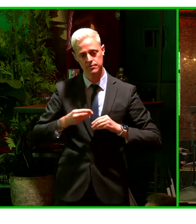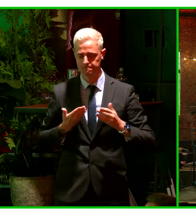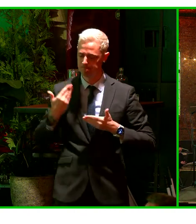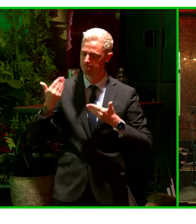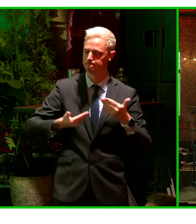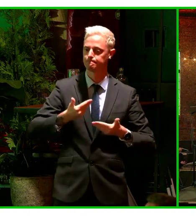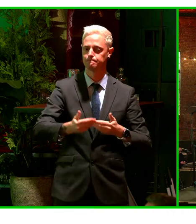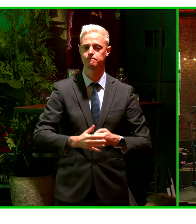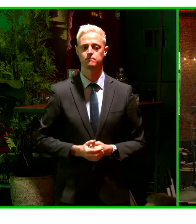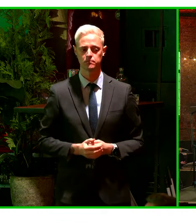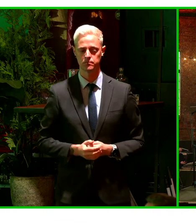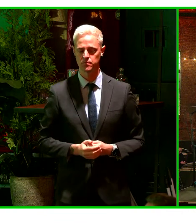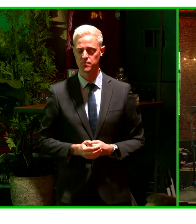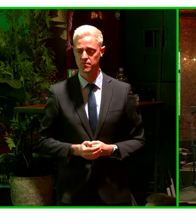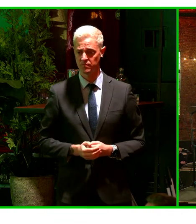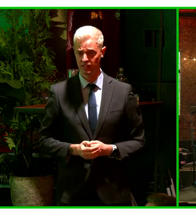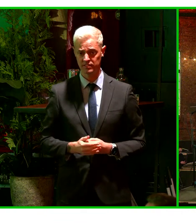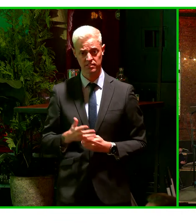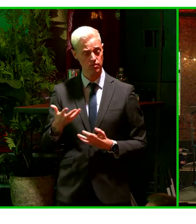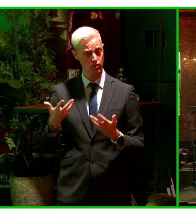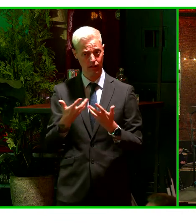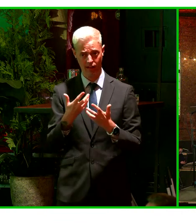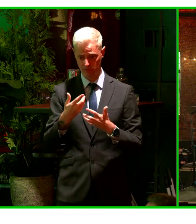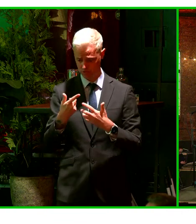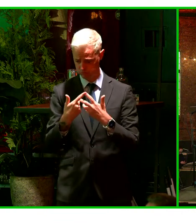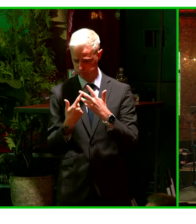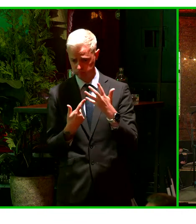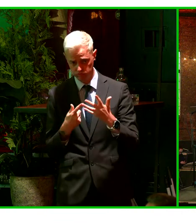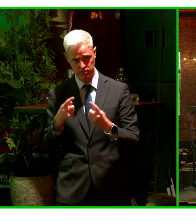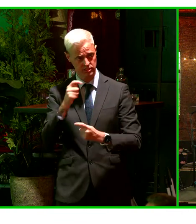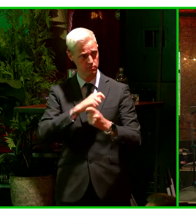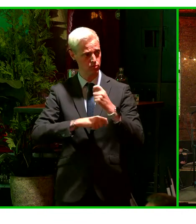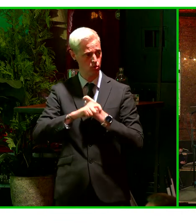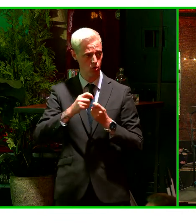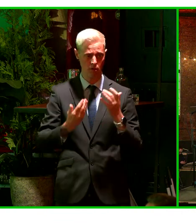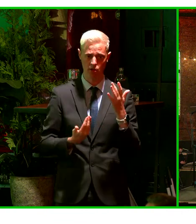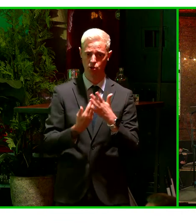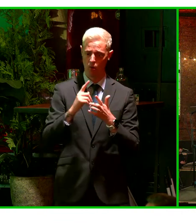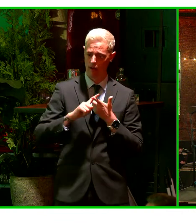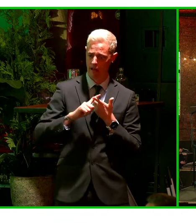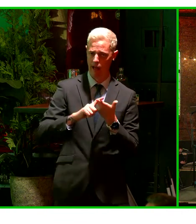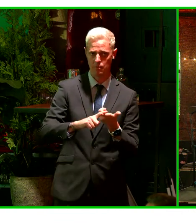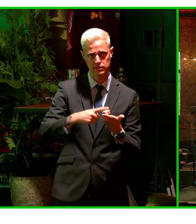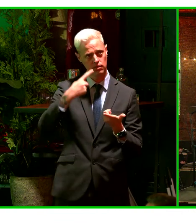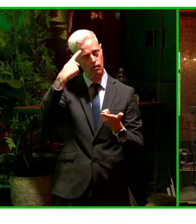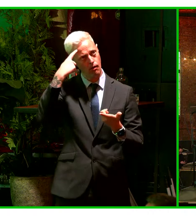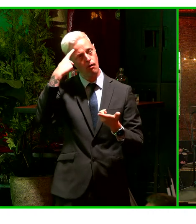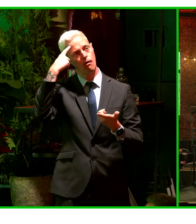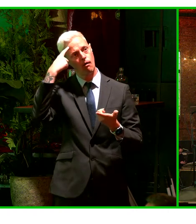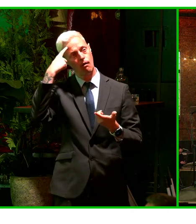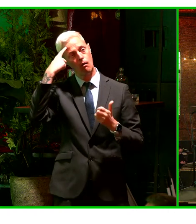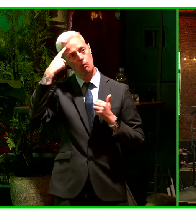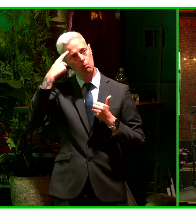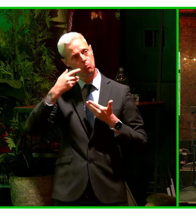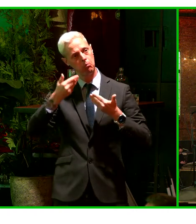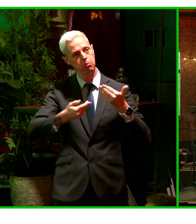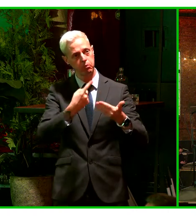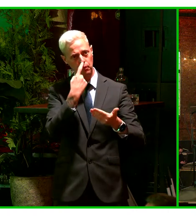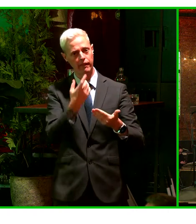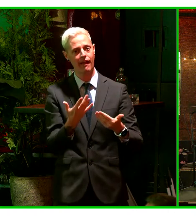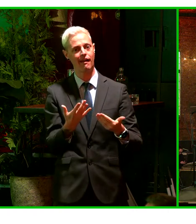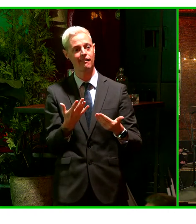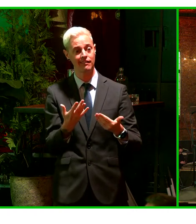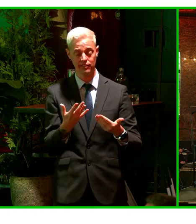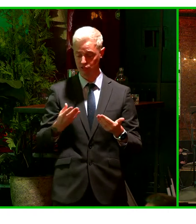number of ways of kind of making this habitual and embedded within our mindset so we can all do our part. Businesses can engage